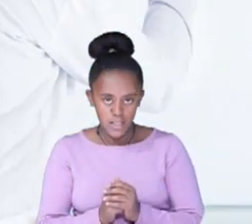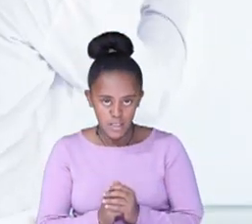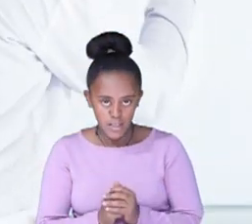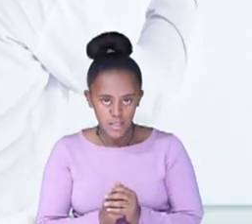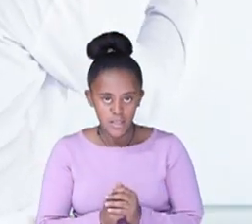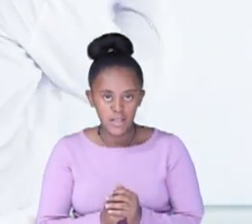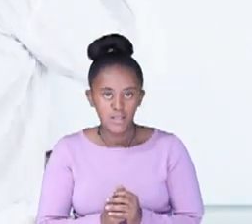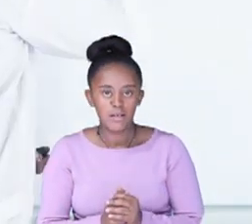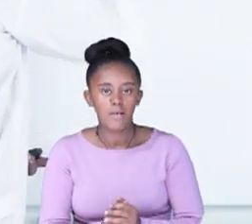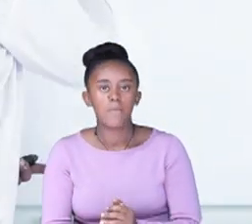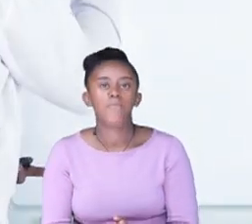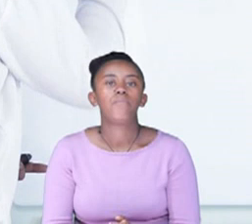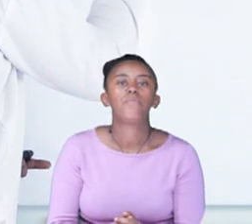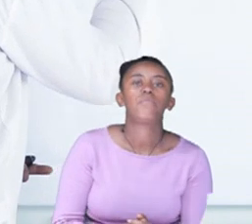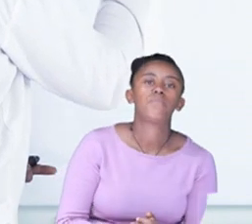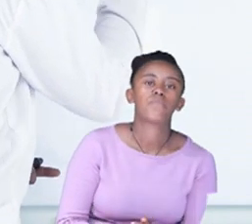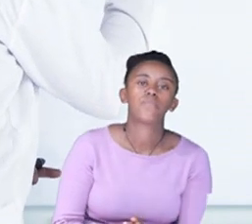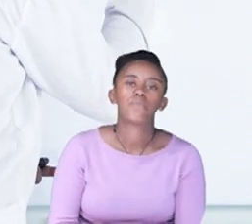E naught is given to be